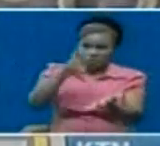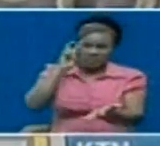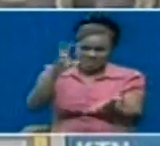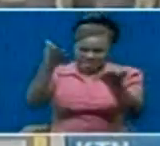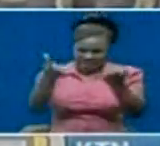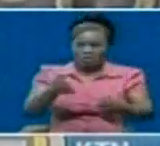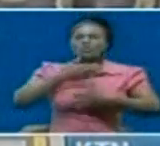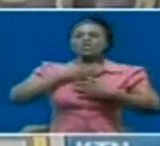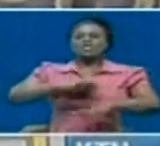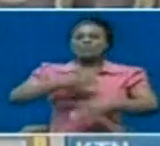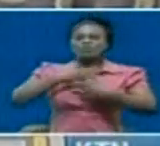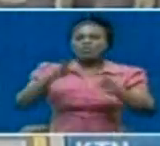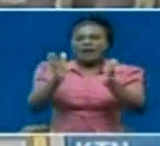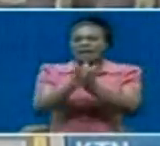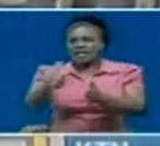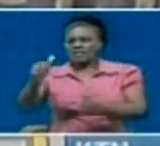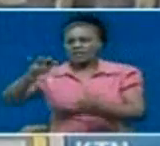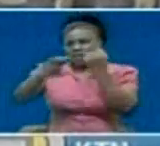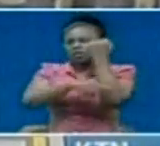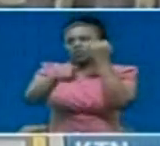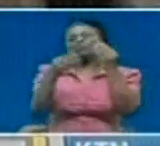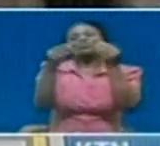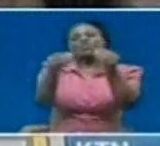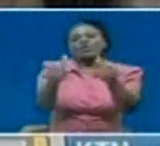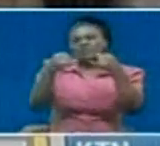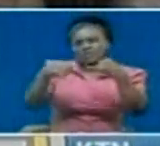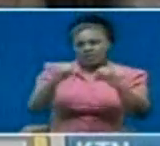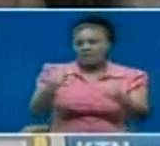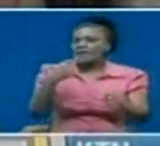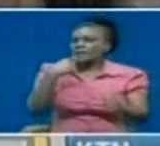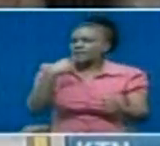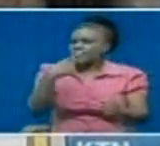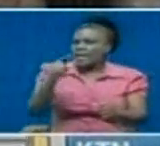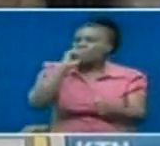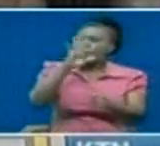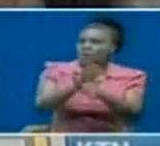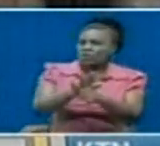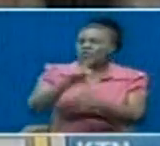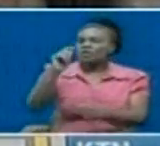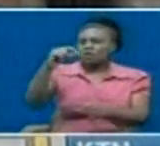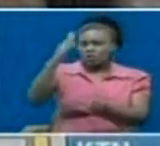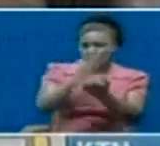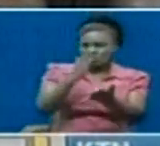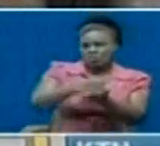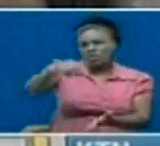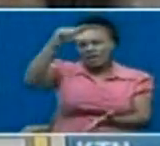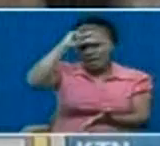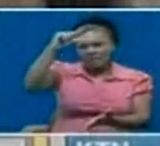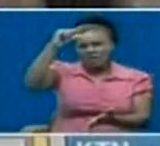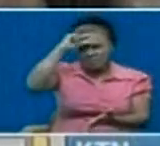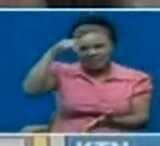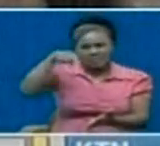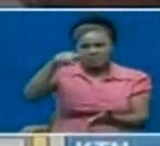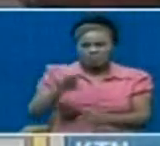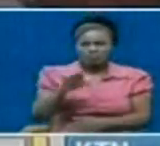in Samburu and Baragoi, we're sorting this out. I want to assure Kenyans that the Kenyan government has taken